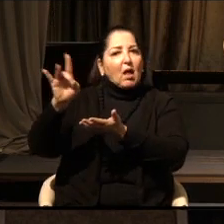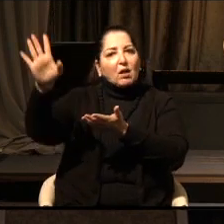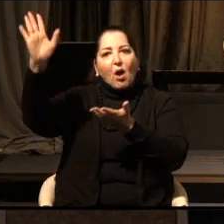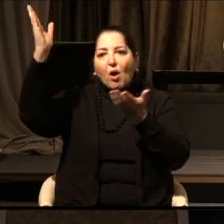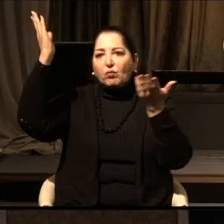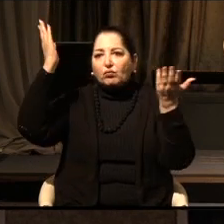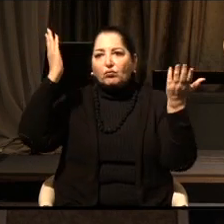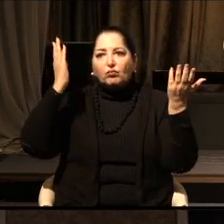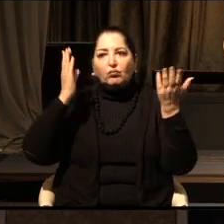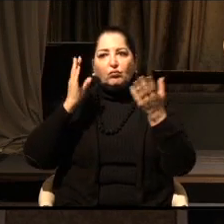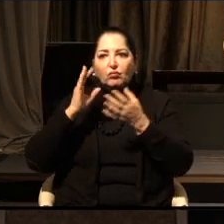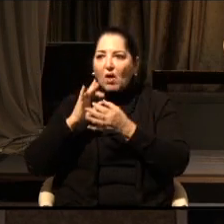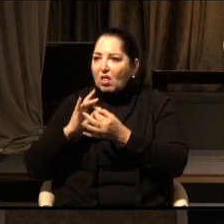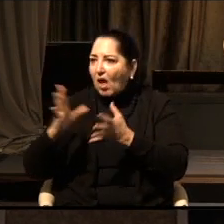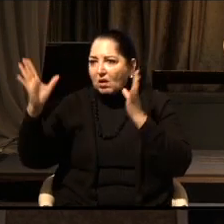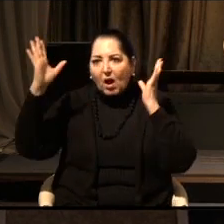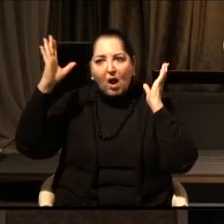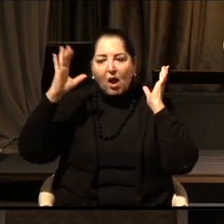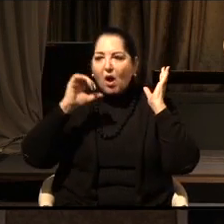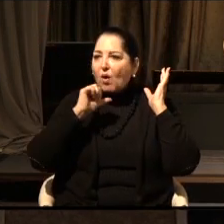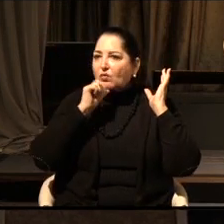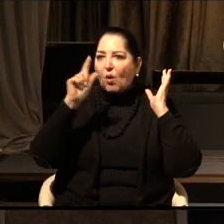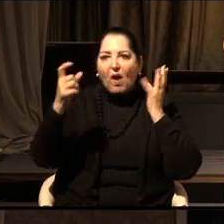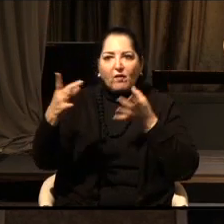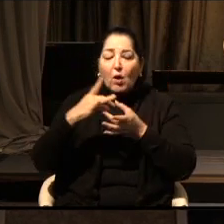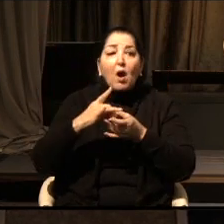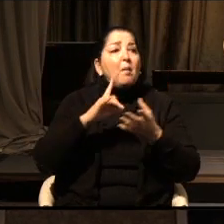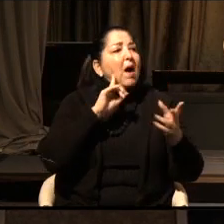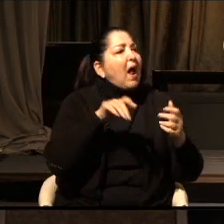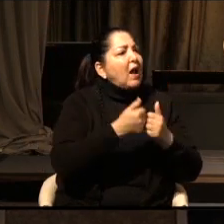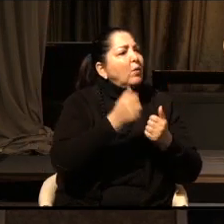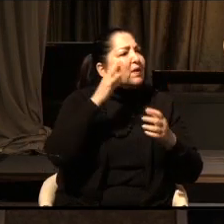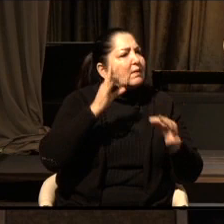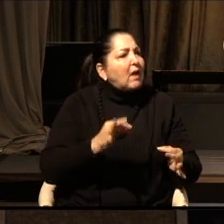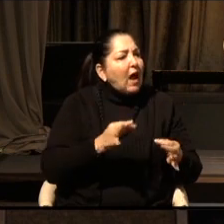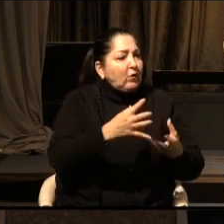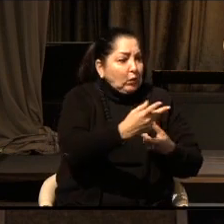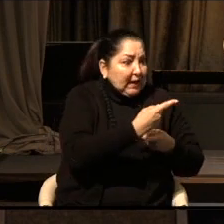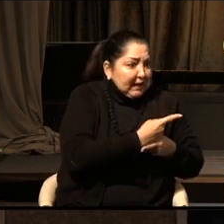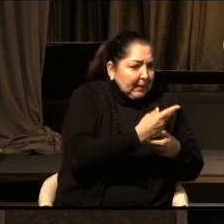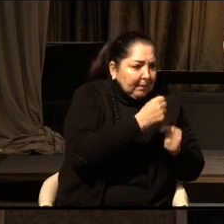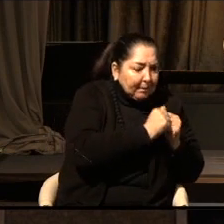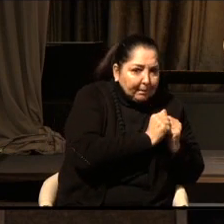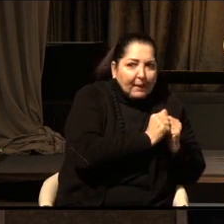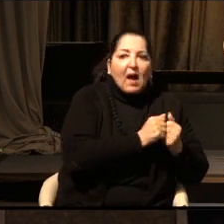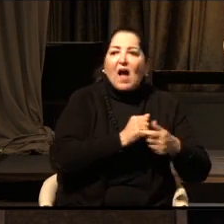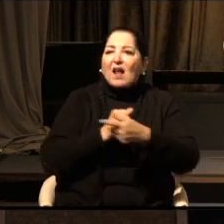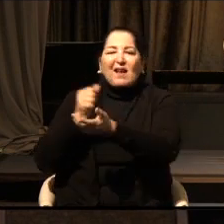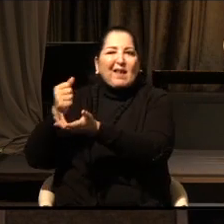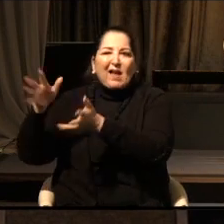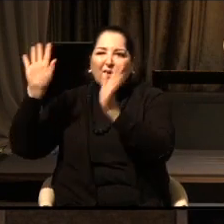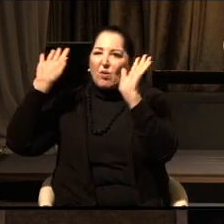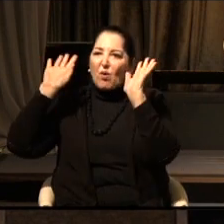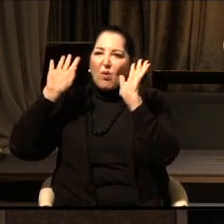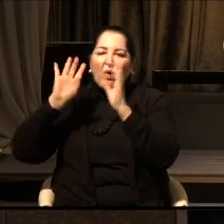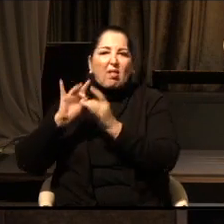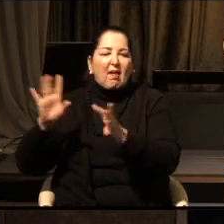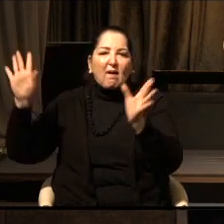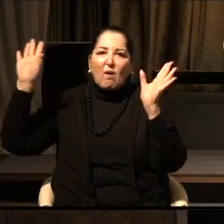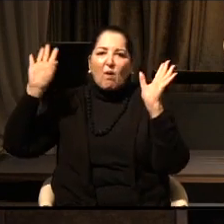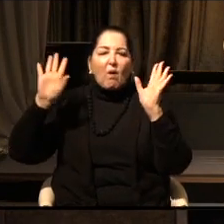between those hard relationships to keep and those to let go? And how do we find peace with letting go?